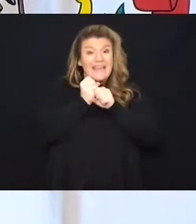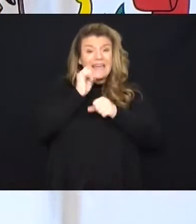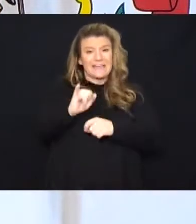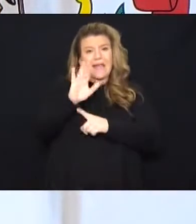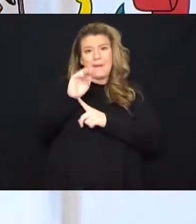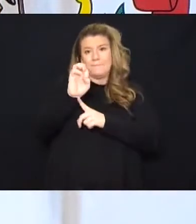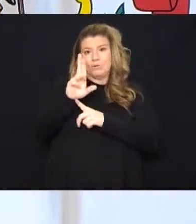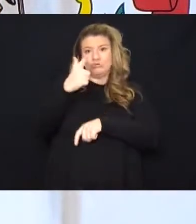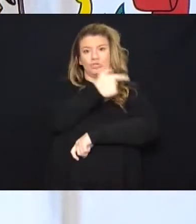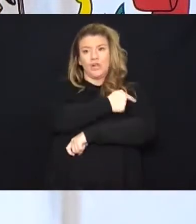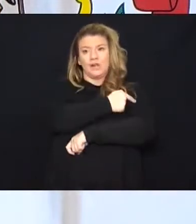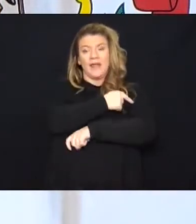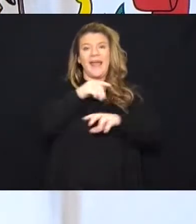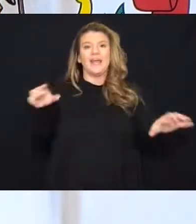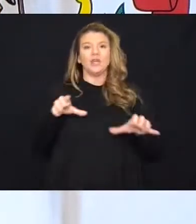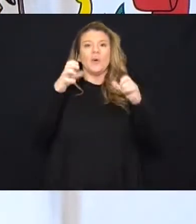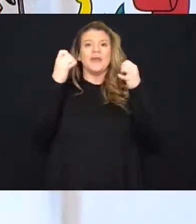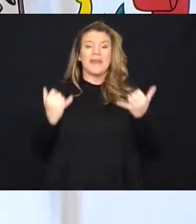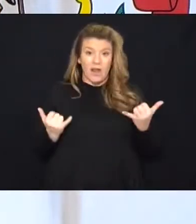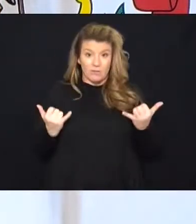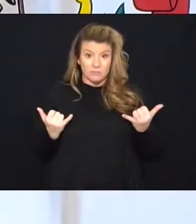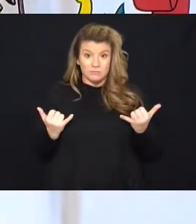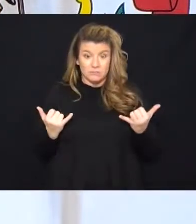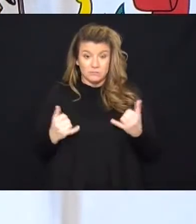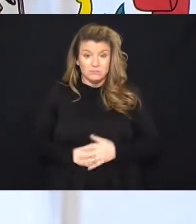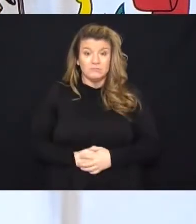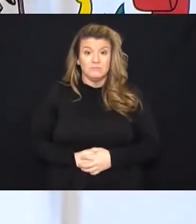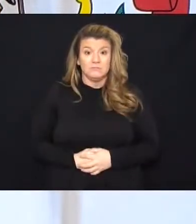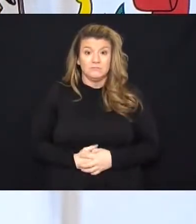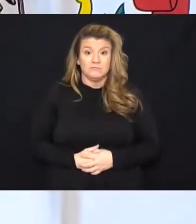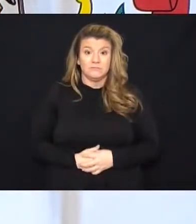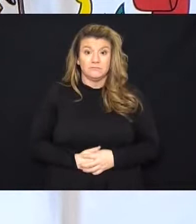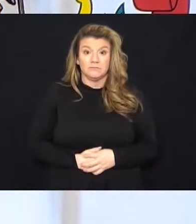shot and take it right now.